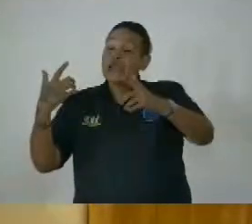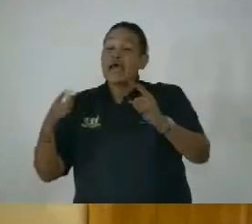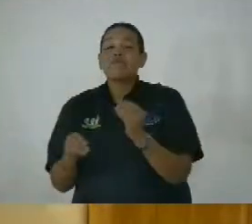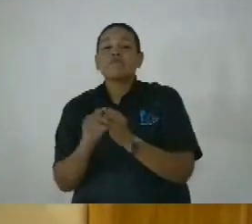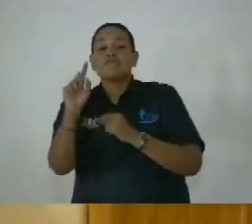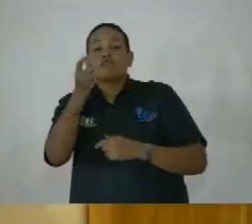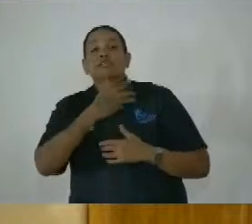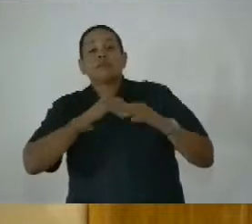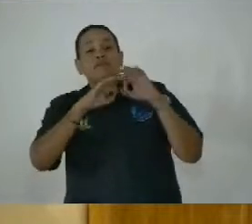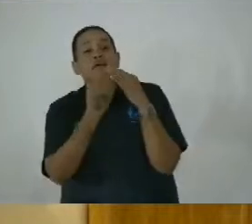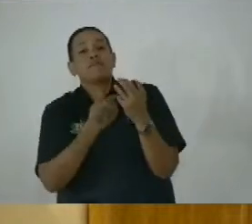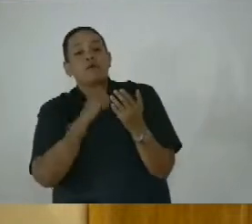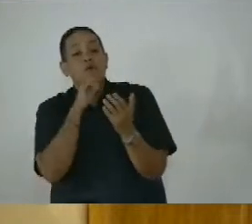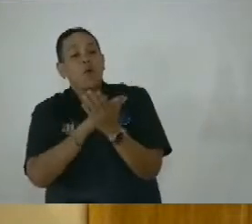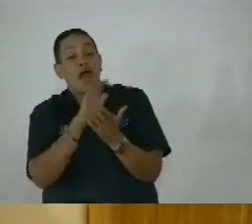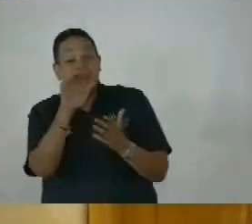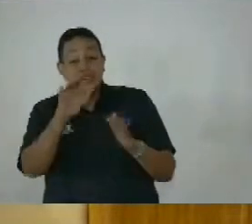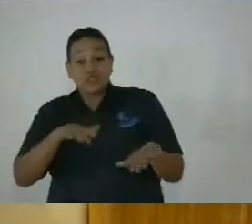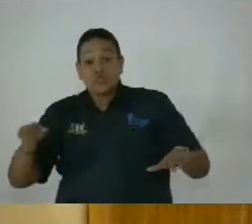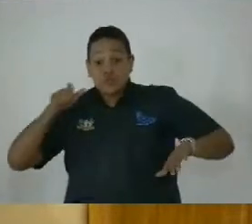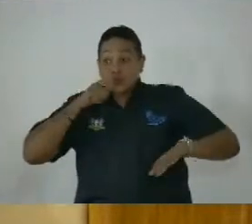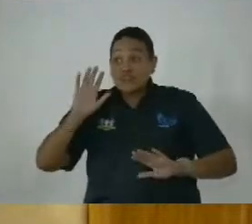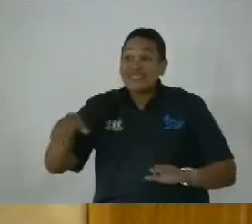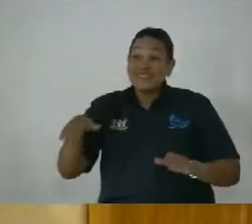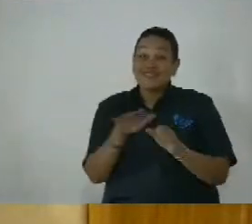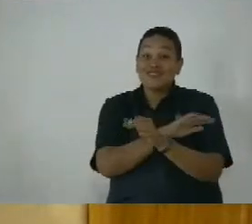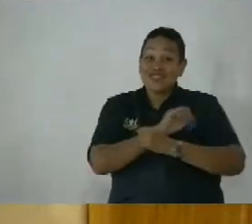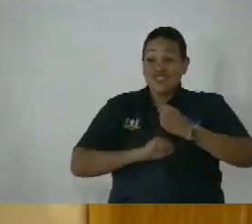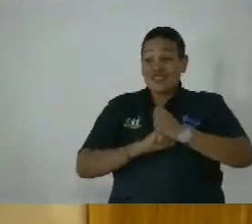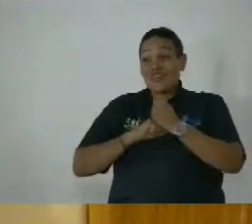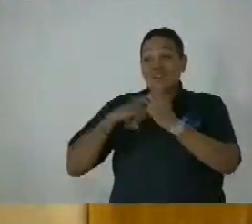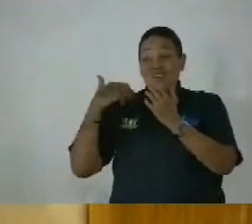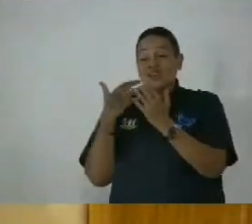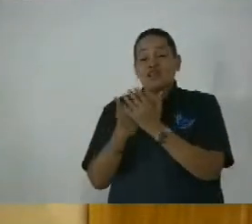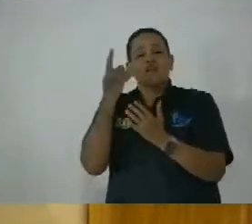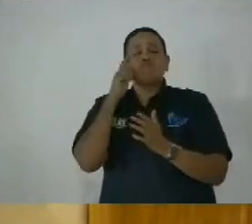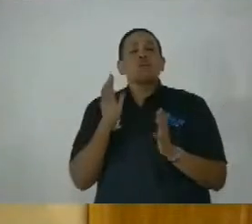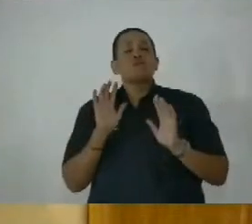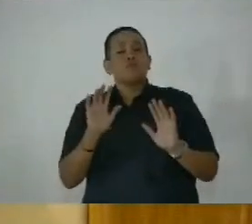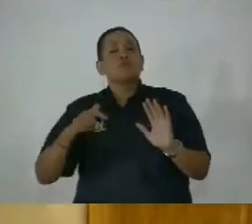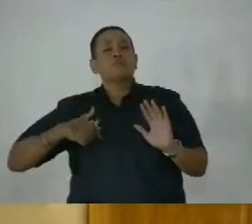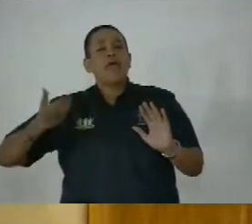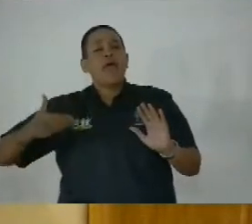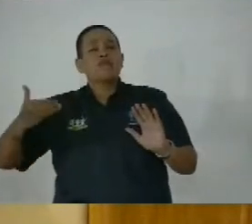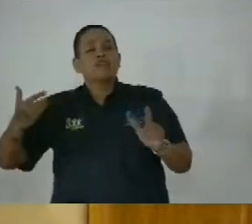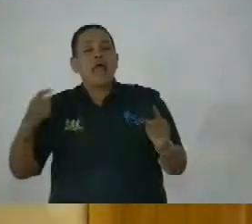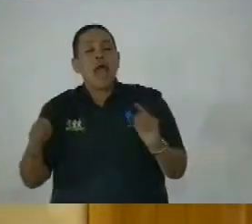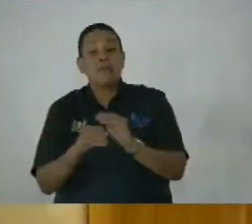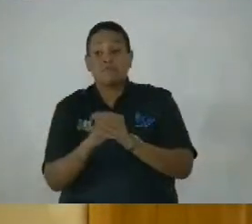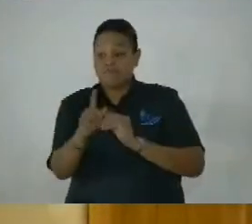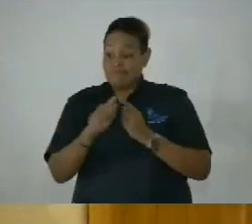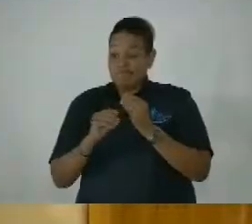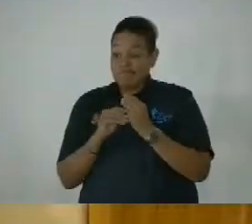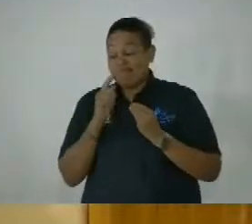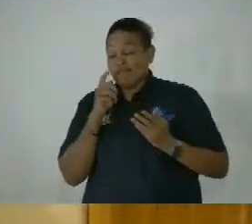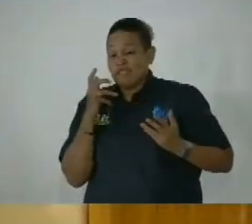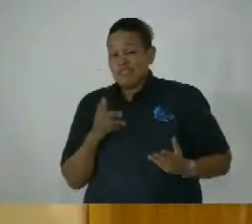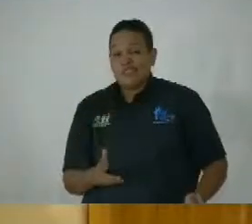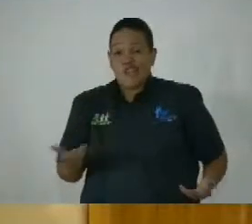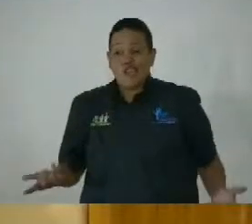my family, my wife and children, whose unconditional support propels me every day and has been